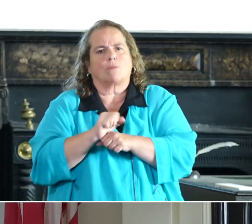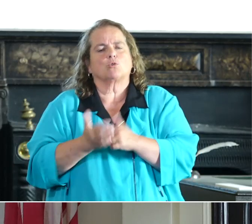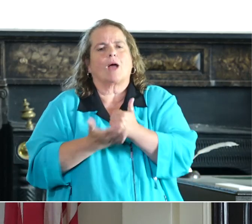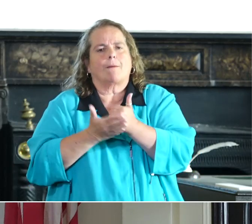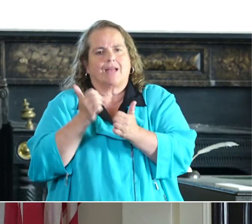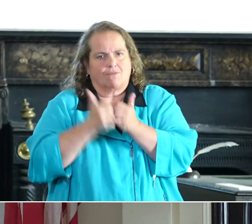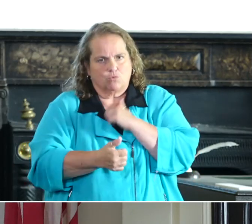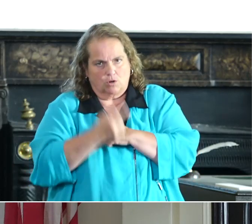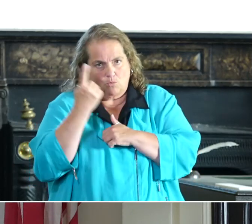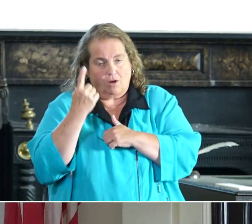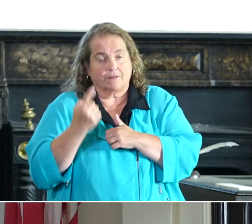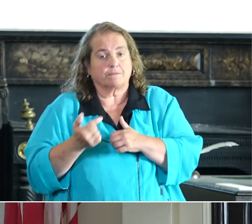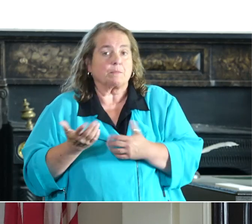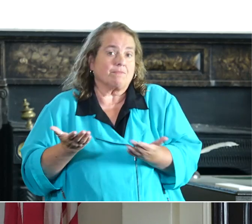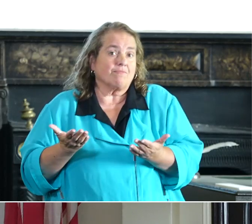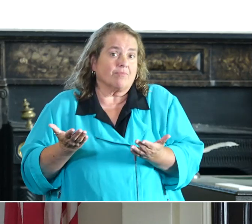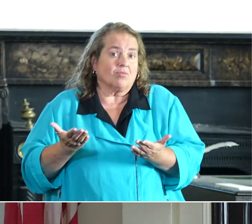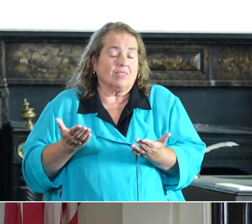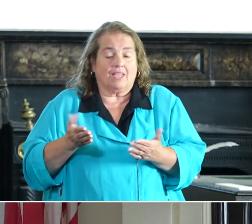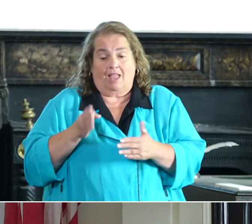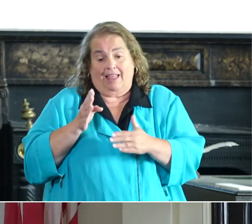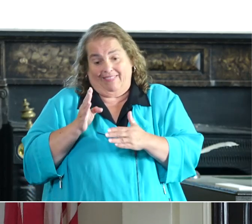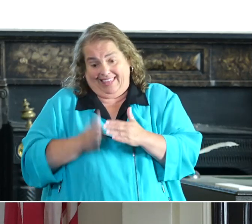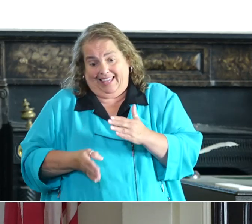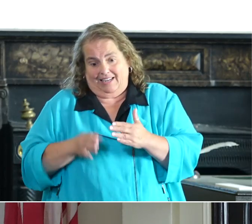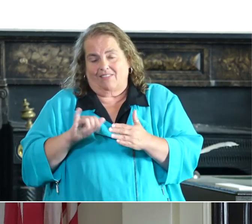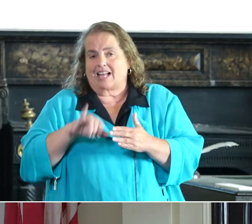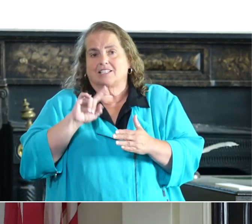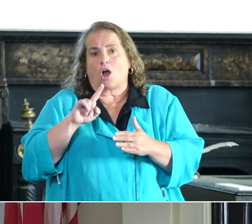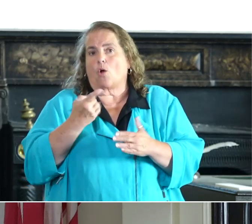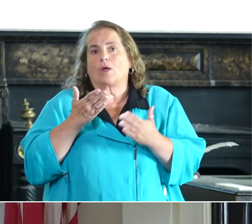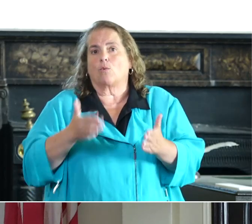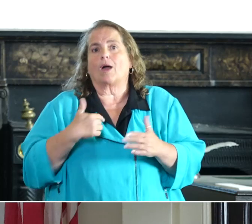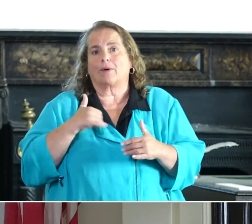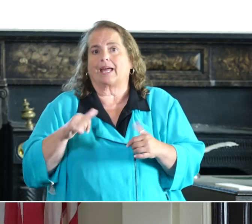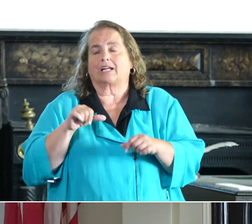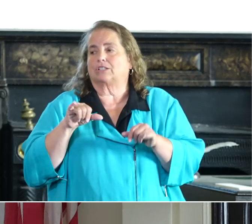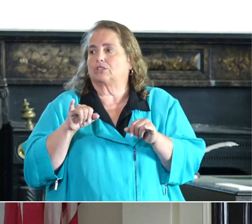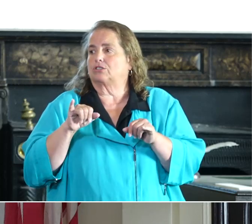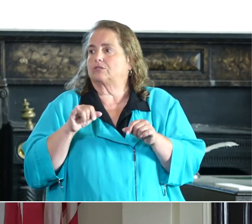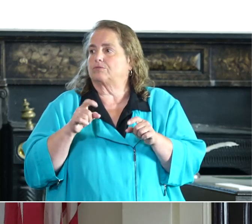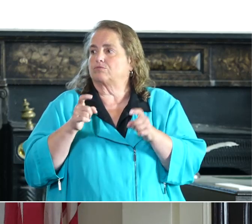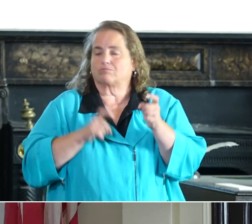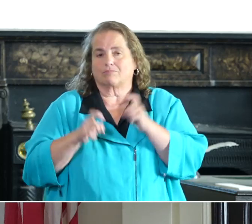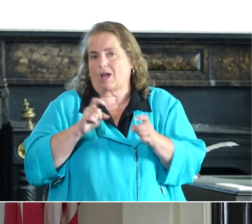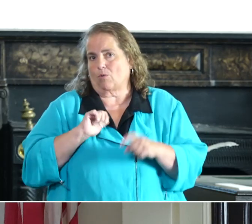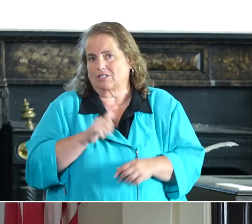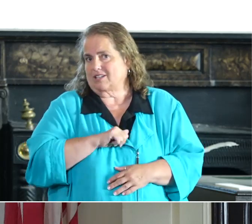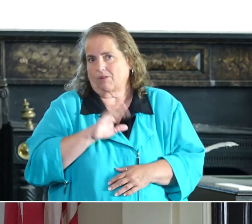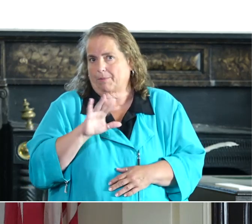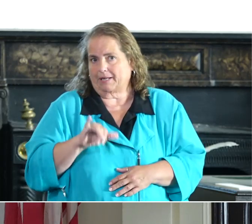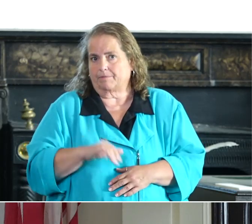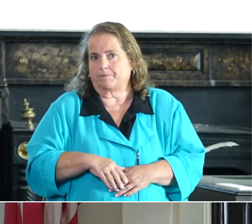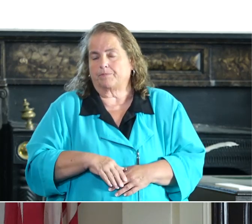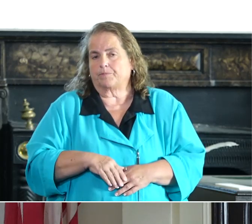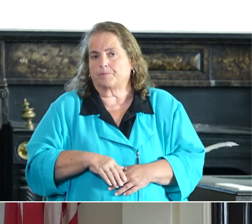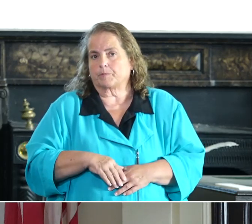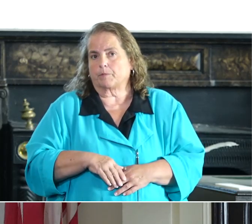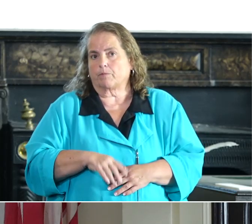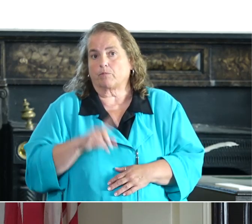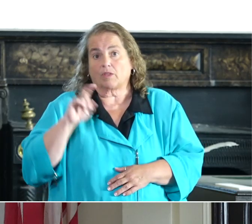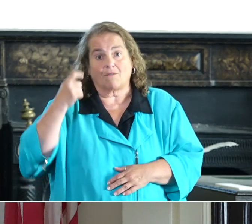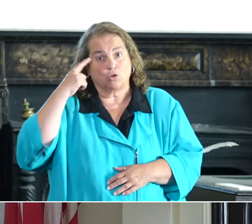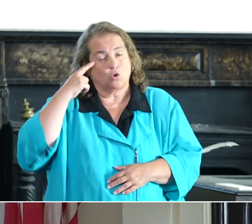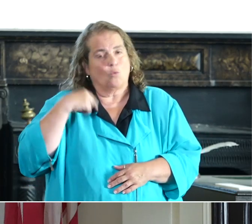and that's in the end the only metric we'll judge ourselves by. Karen. Governor, if you don't have it right now, could we continue to get tallies